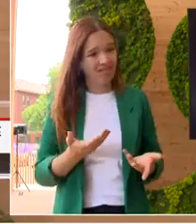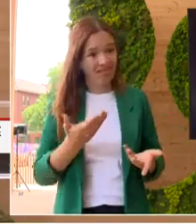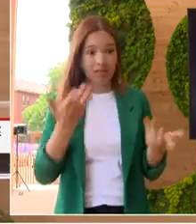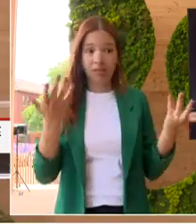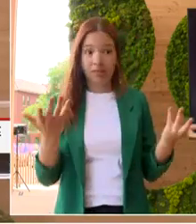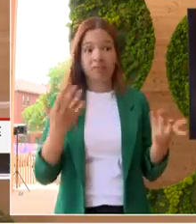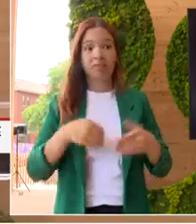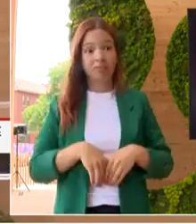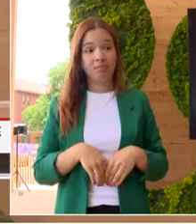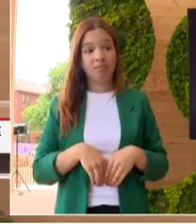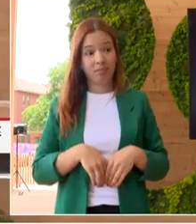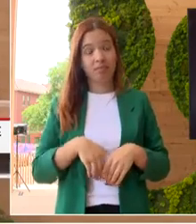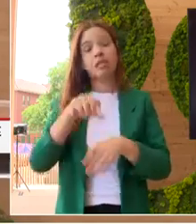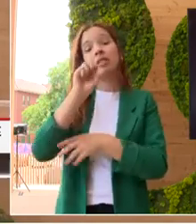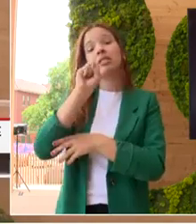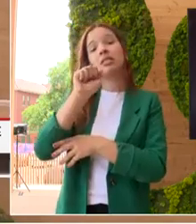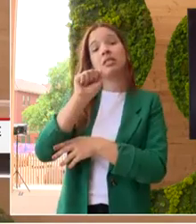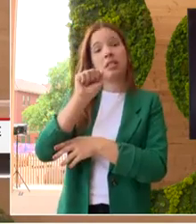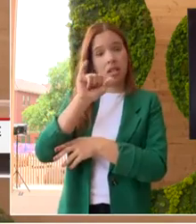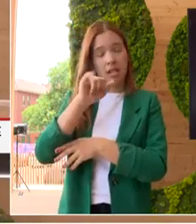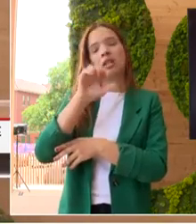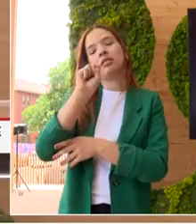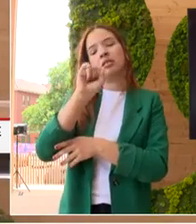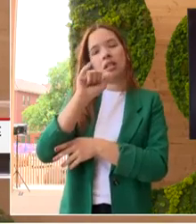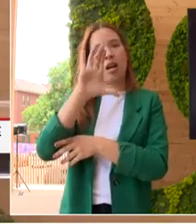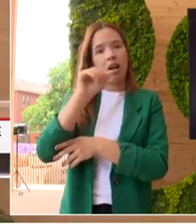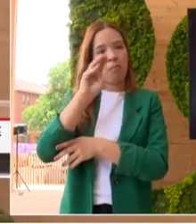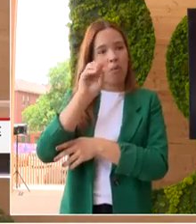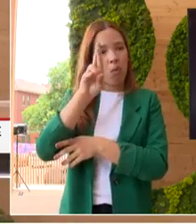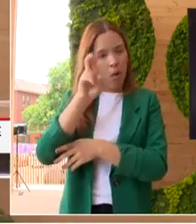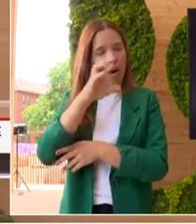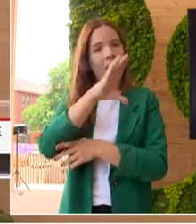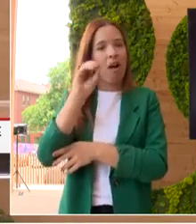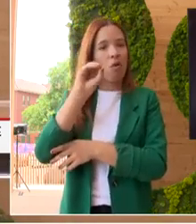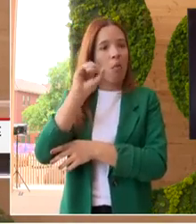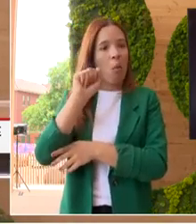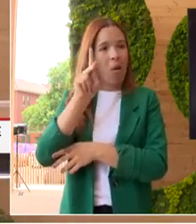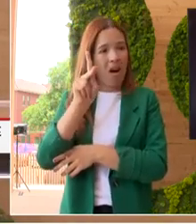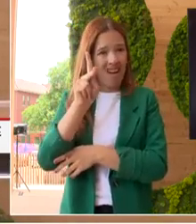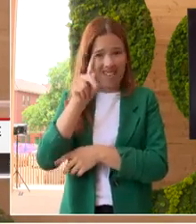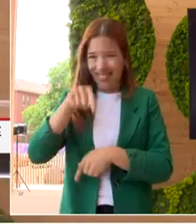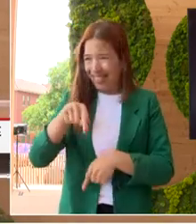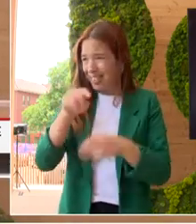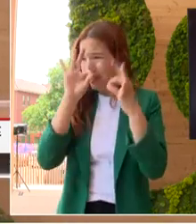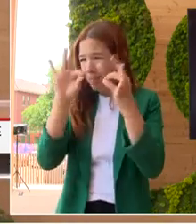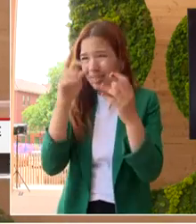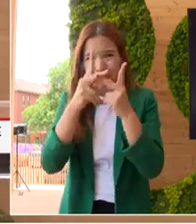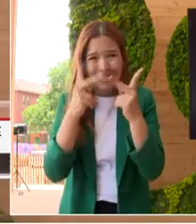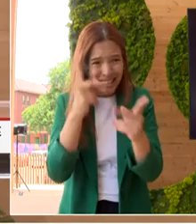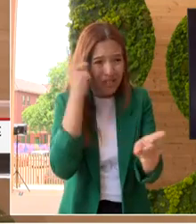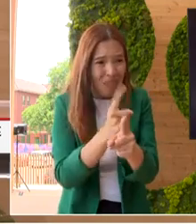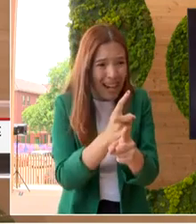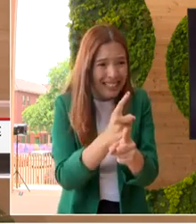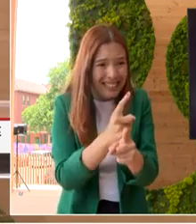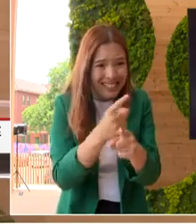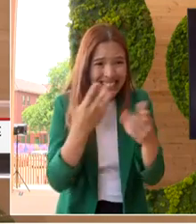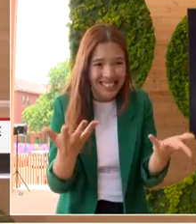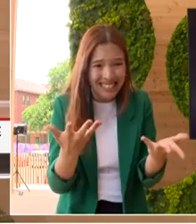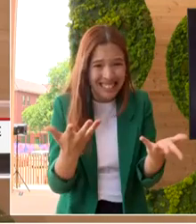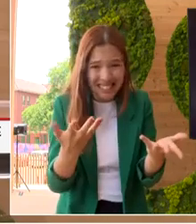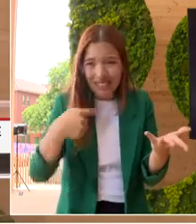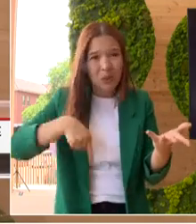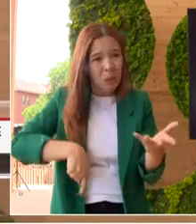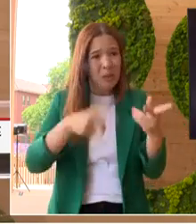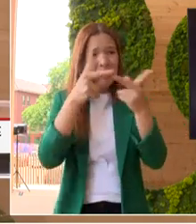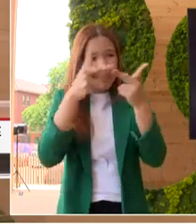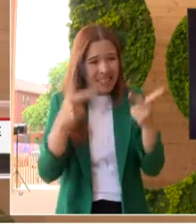Oak is a beautiful facility, do we not? It's a facility where we can